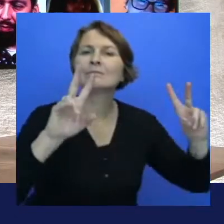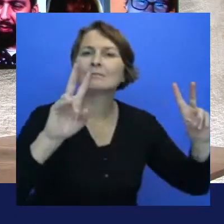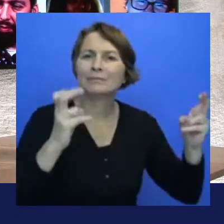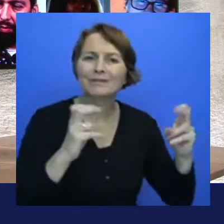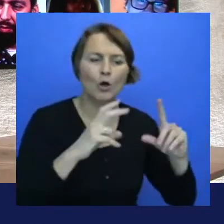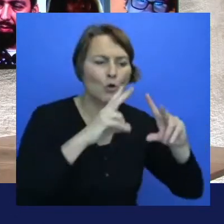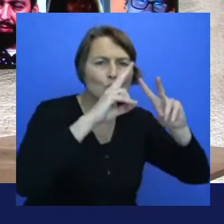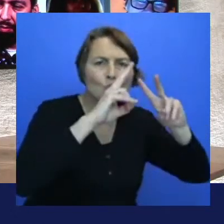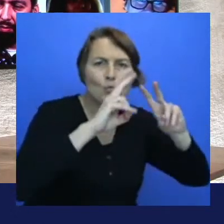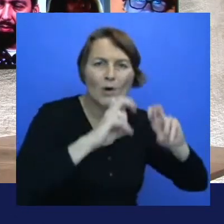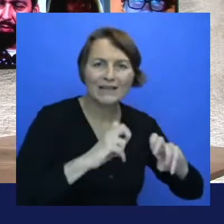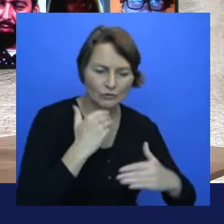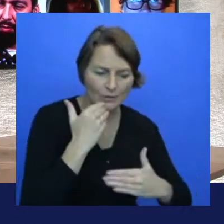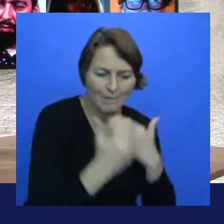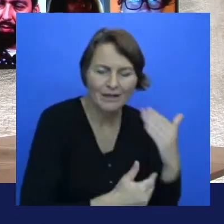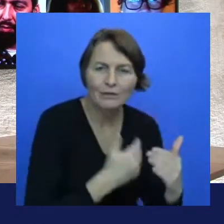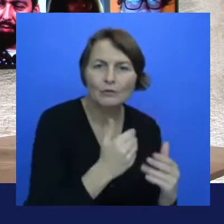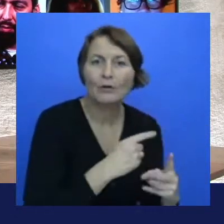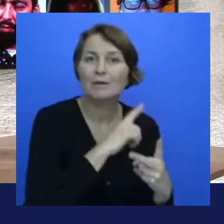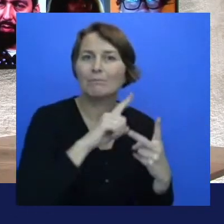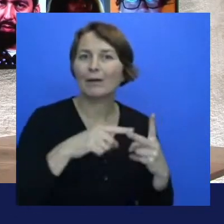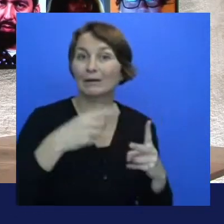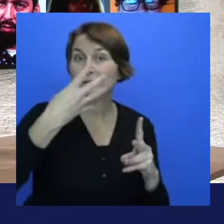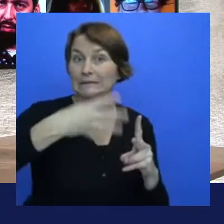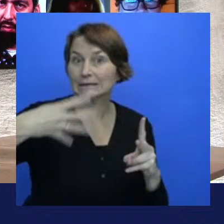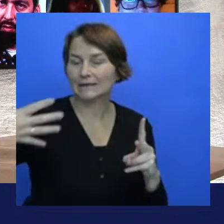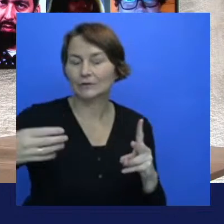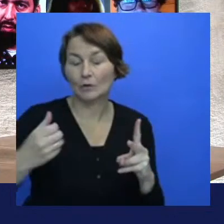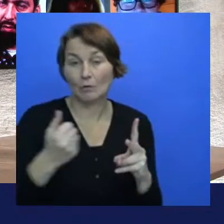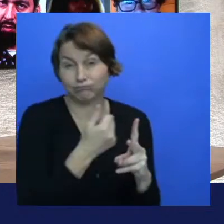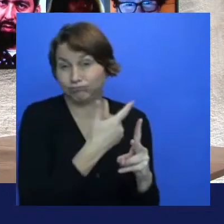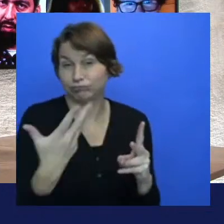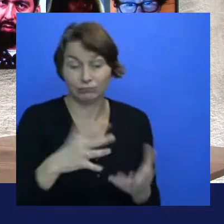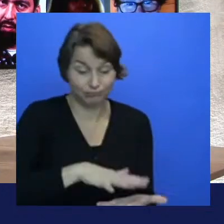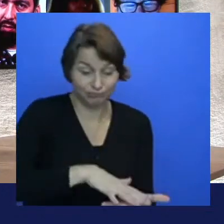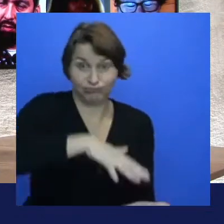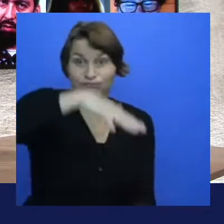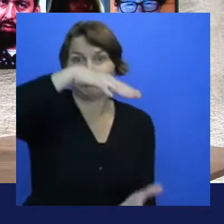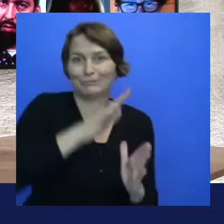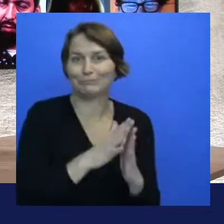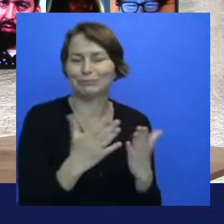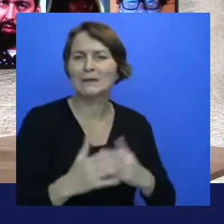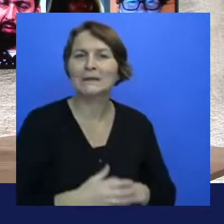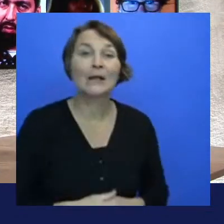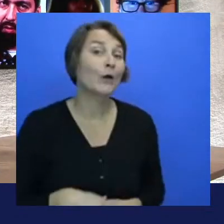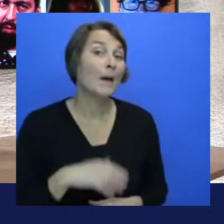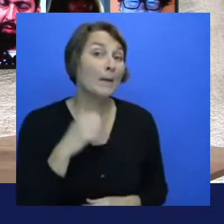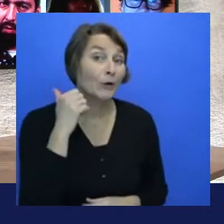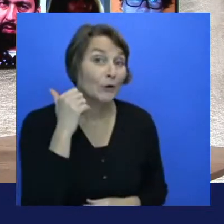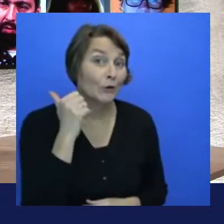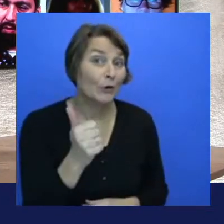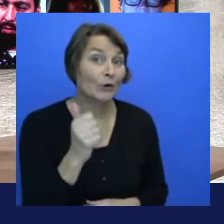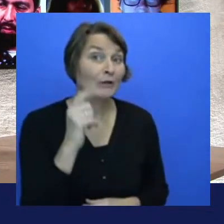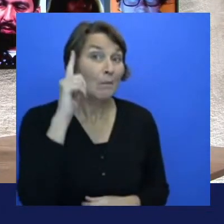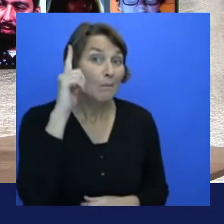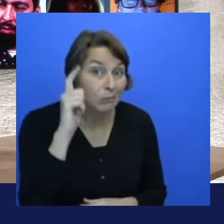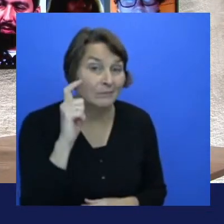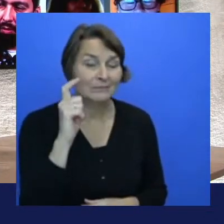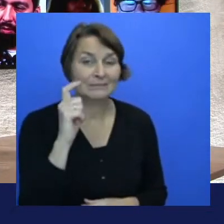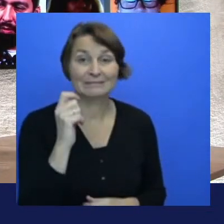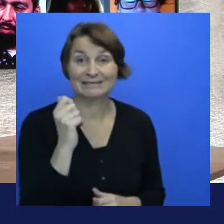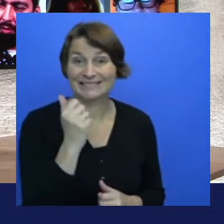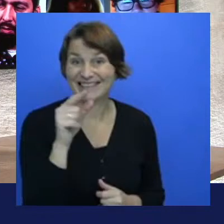there. And let's say a starter course or a really good course, it's not specifically for starters. I think everyone who wants to start with